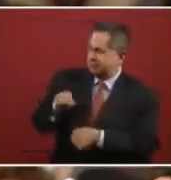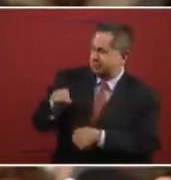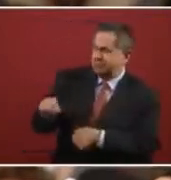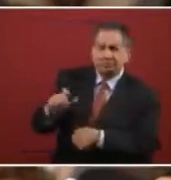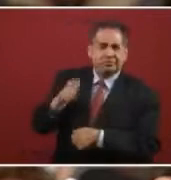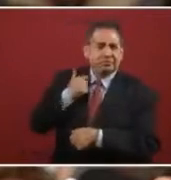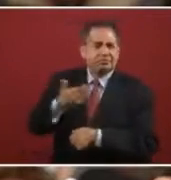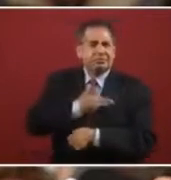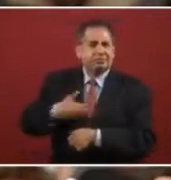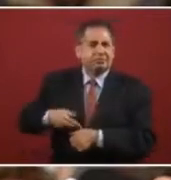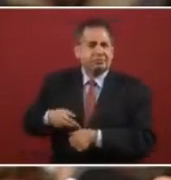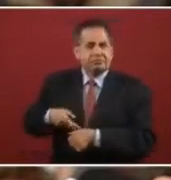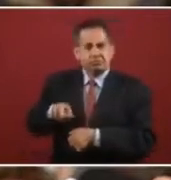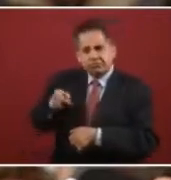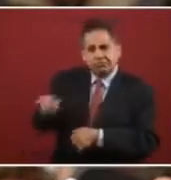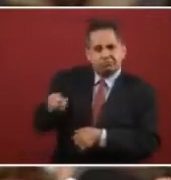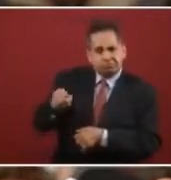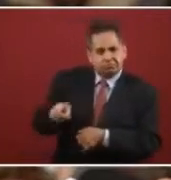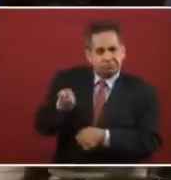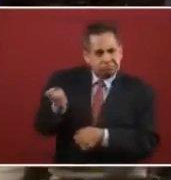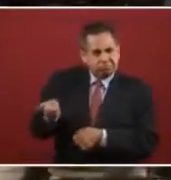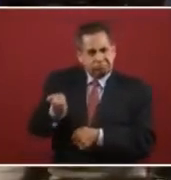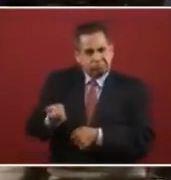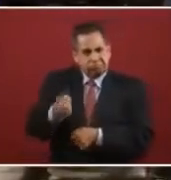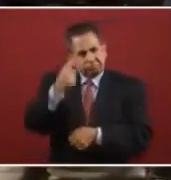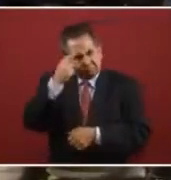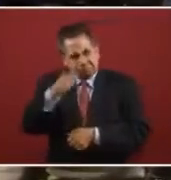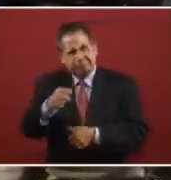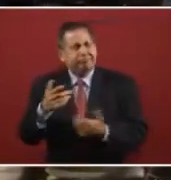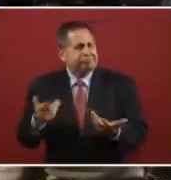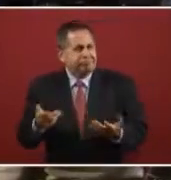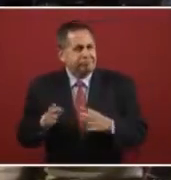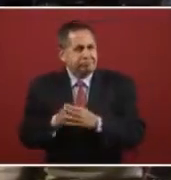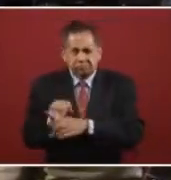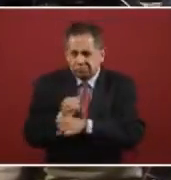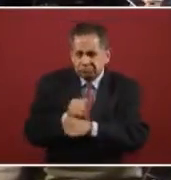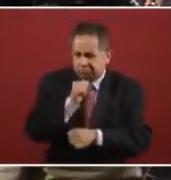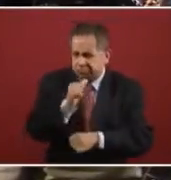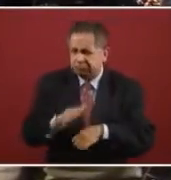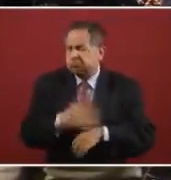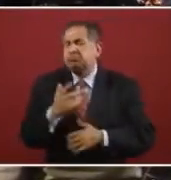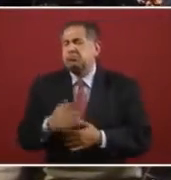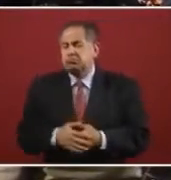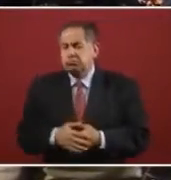ex-presidents are being signaled. Why are they not being investigated?